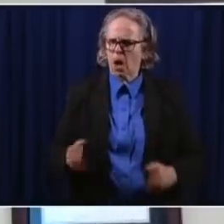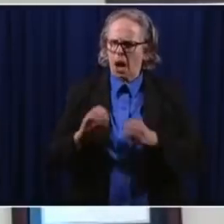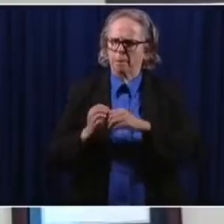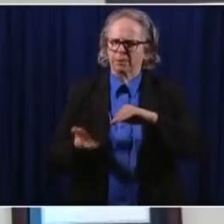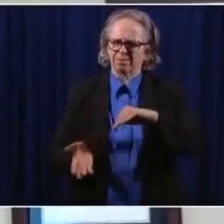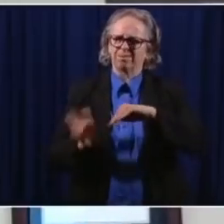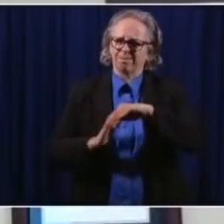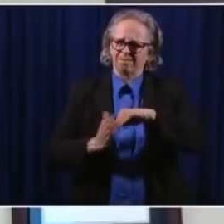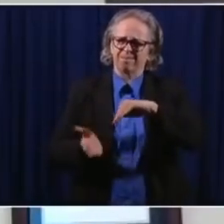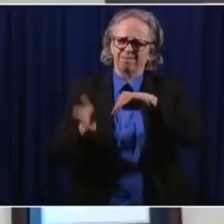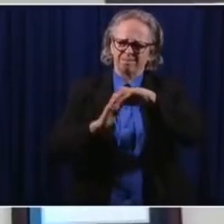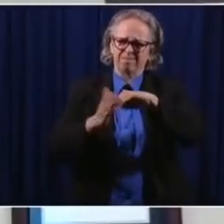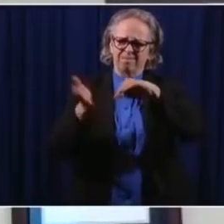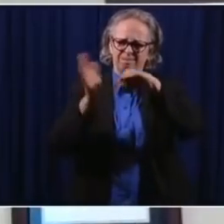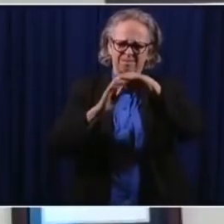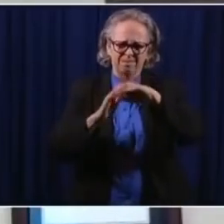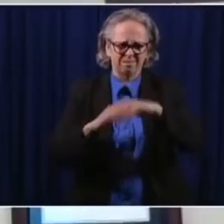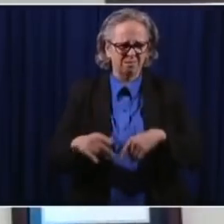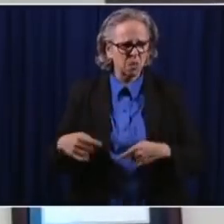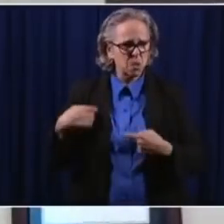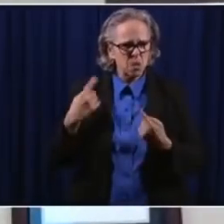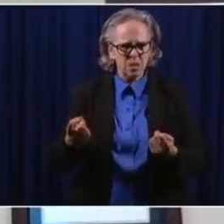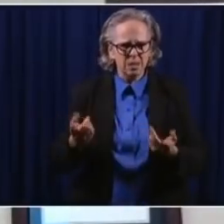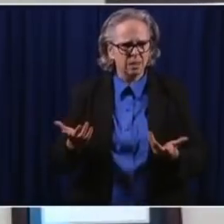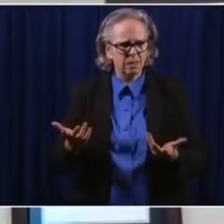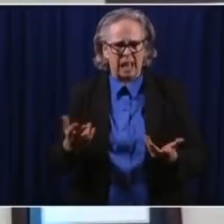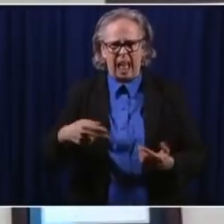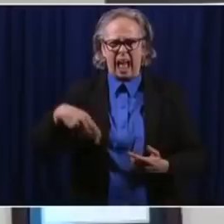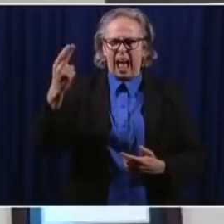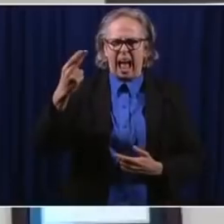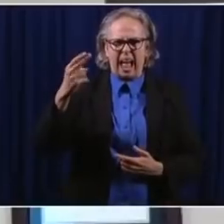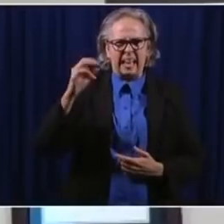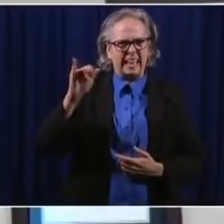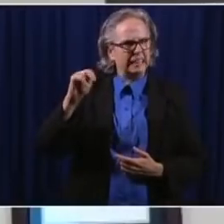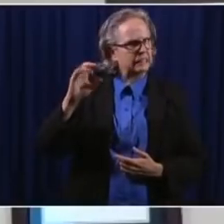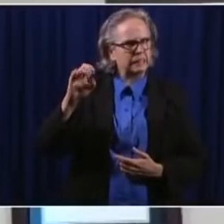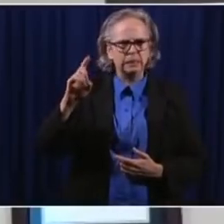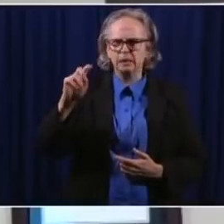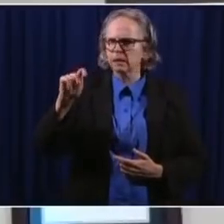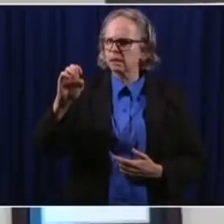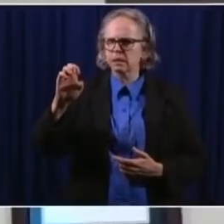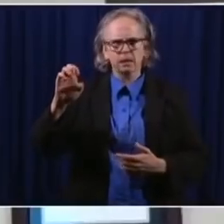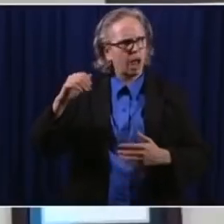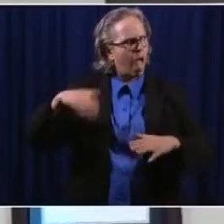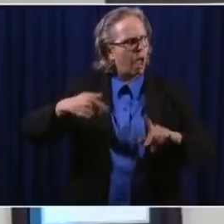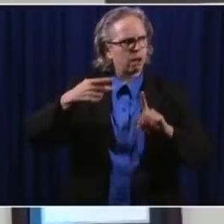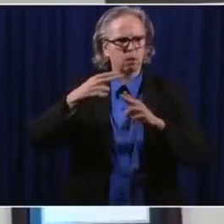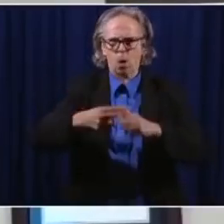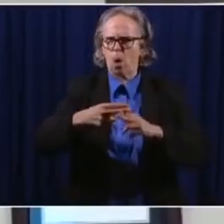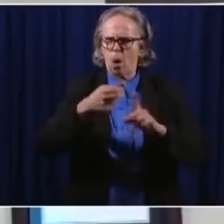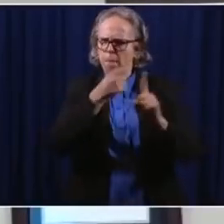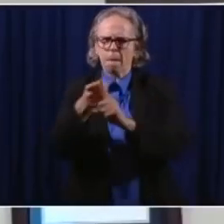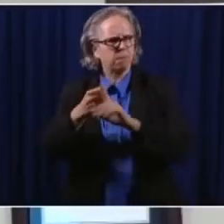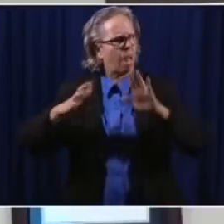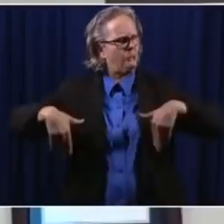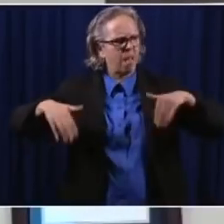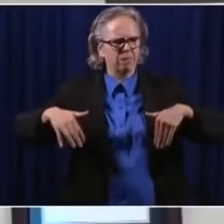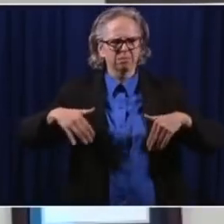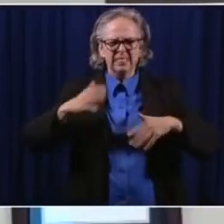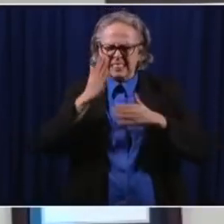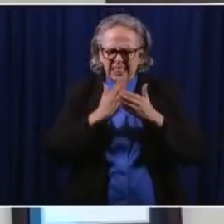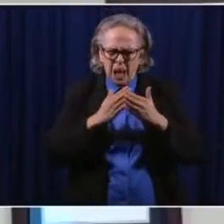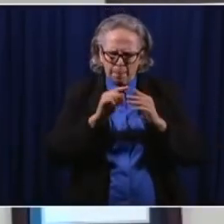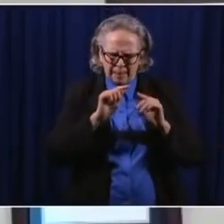designated as a high incidence county, even the weeks when we were red, we do have some communities in our county that are having